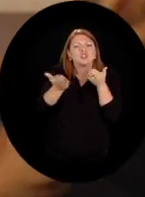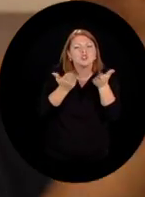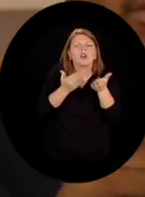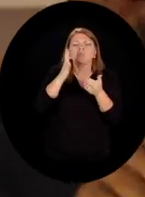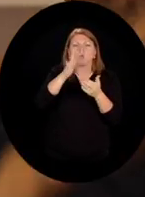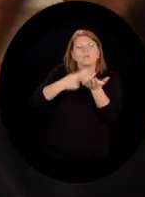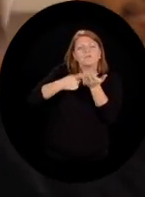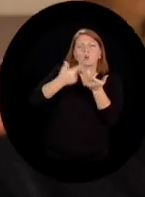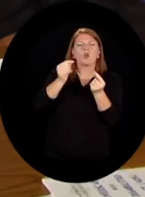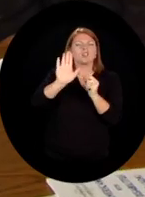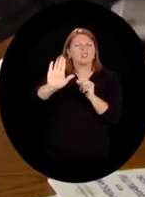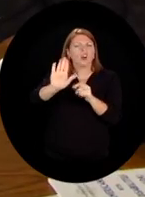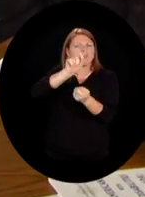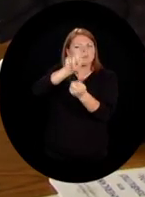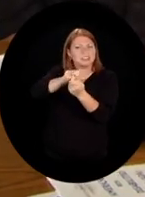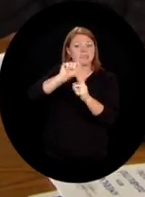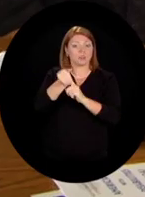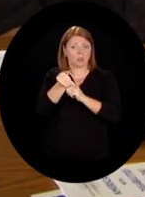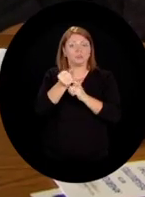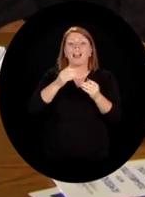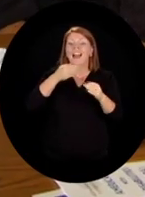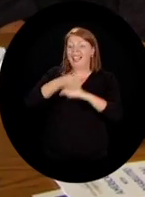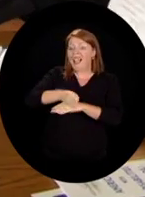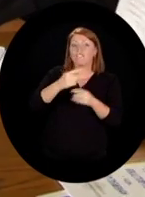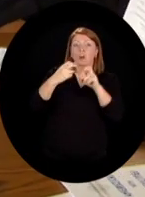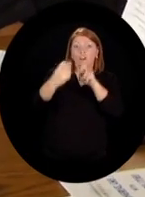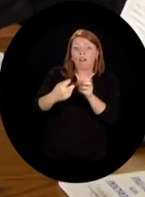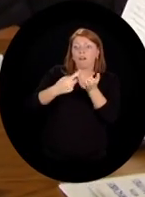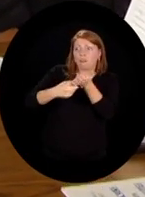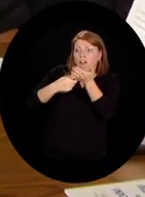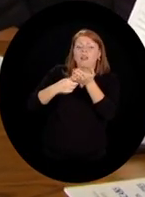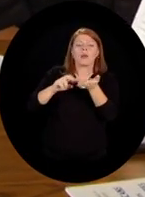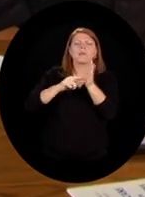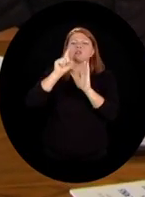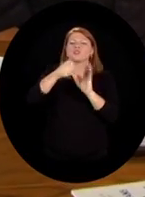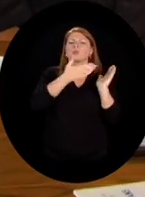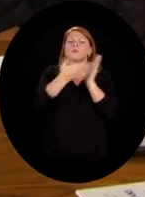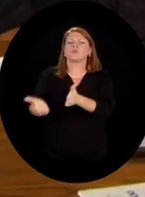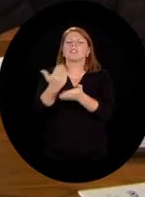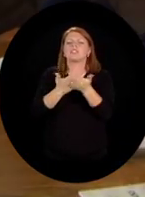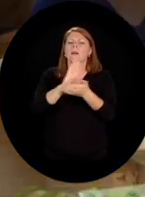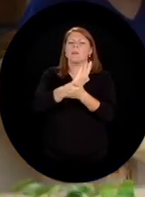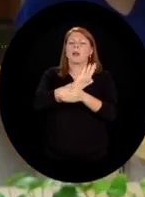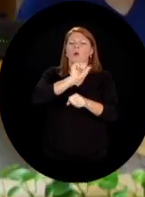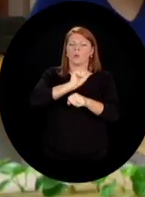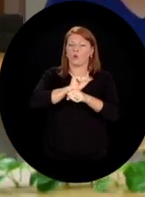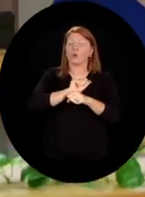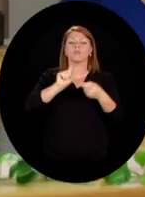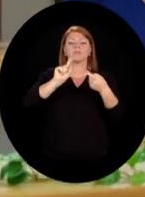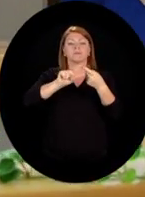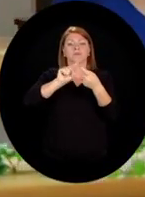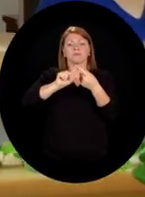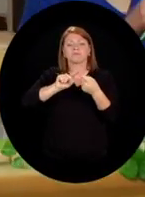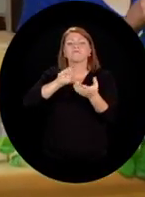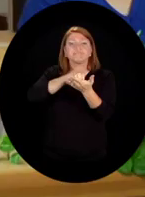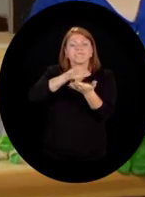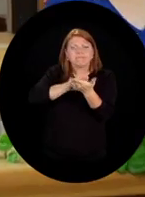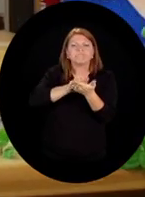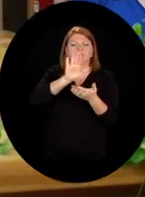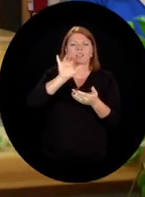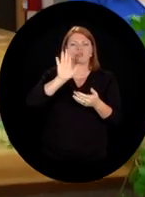particular situation. When you do, there is some paperwork and information you should bring to your first meeting. This includes documentation